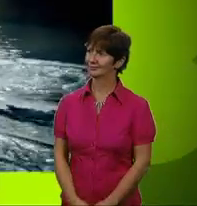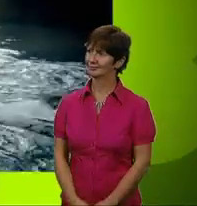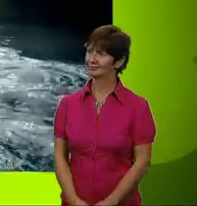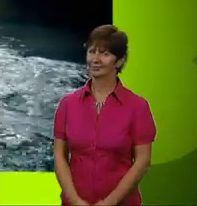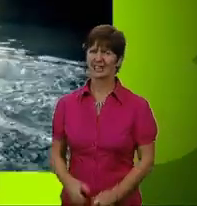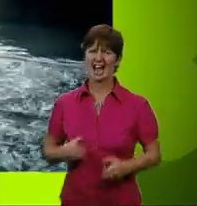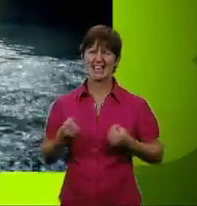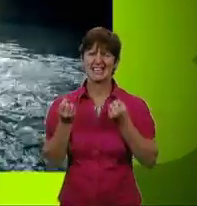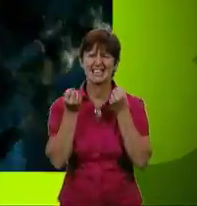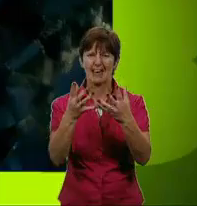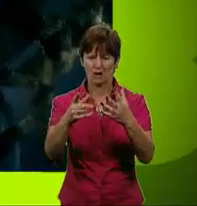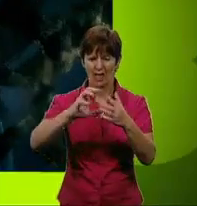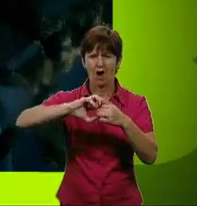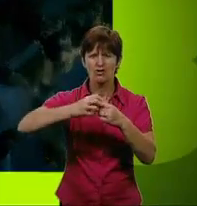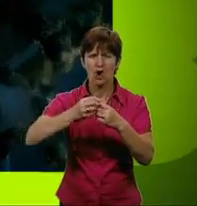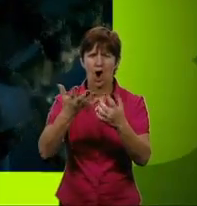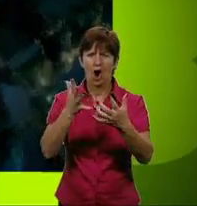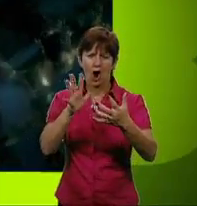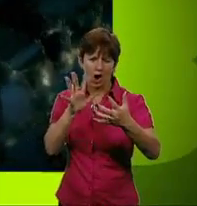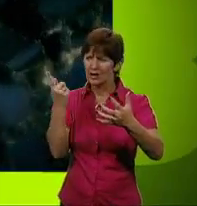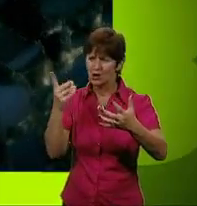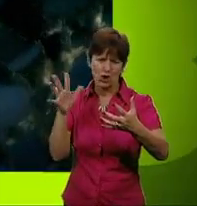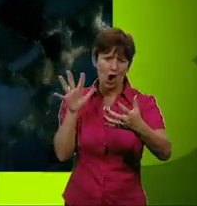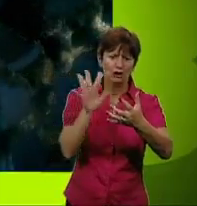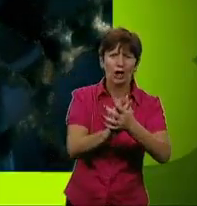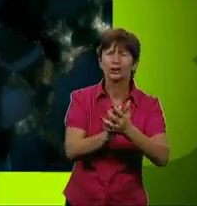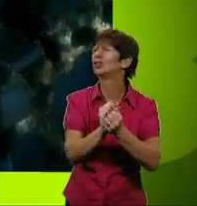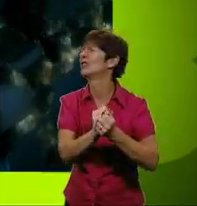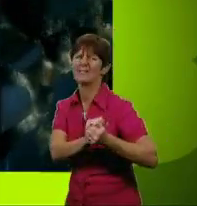I gave you that rock to find the seaborn.